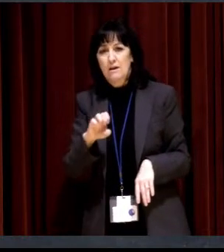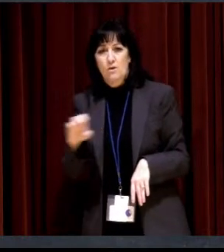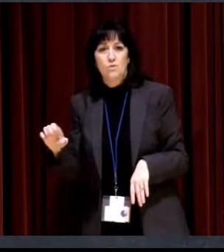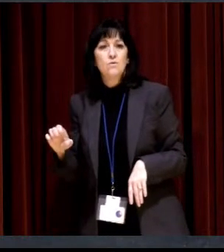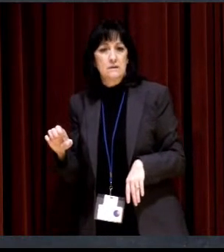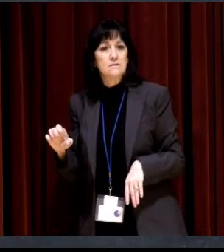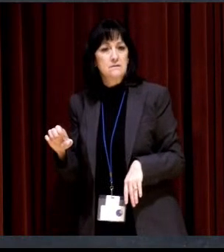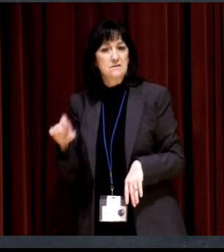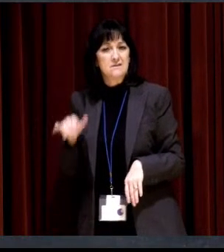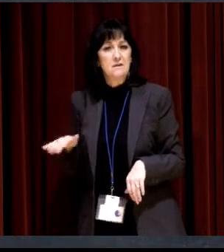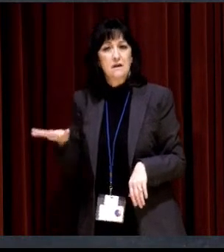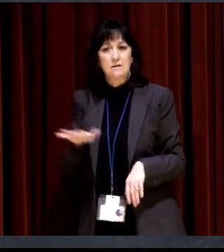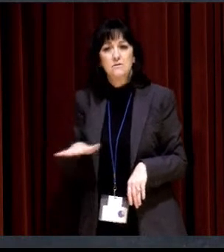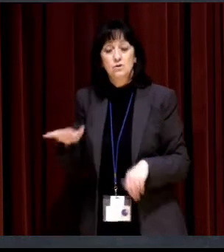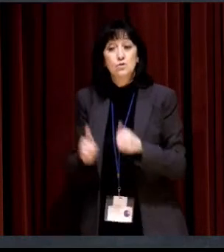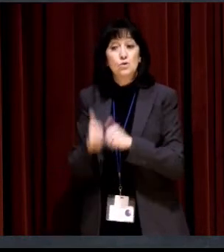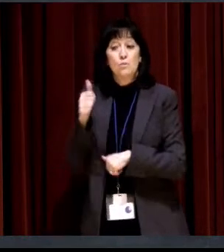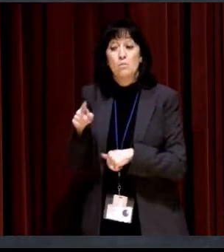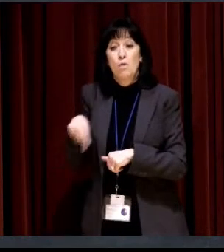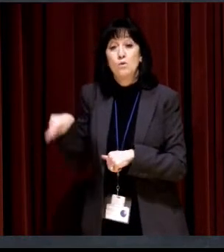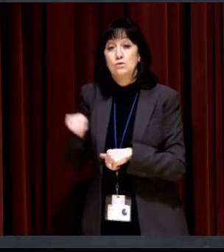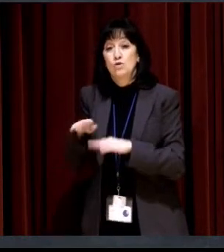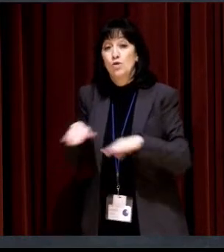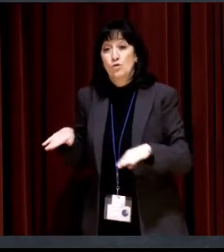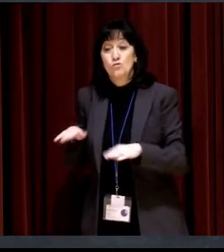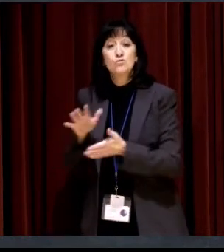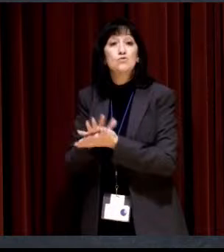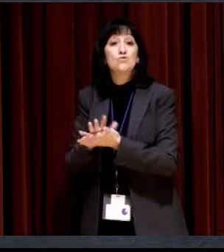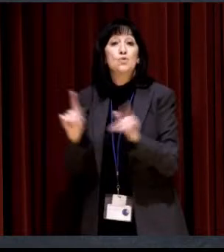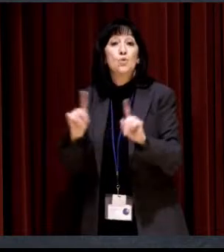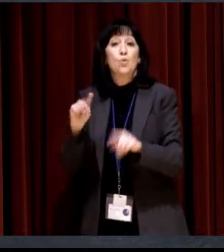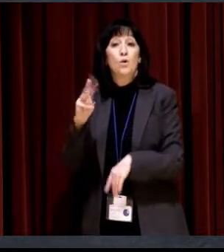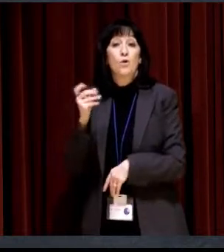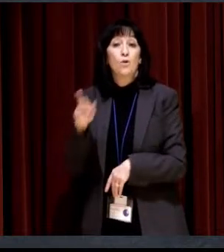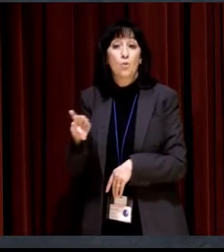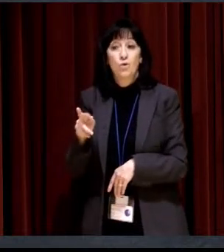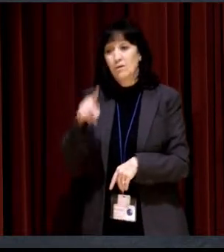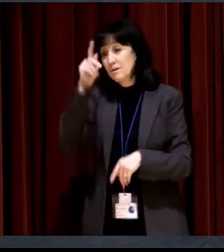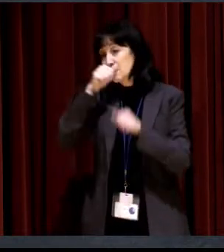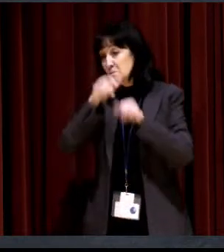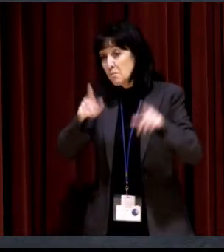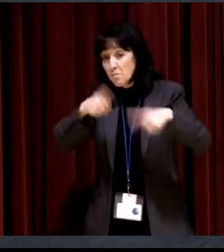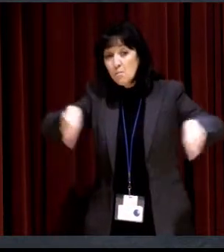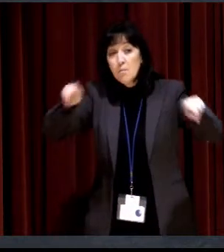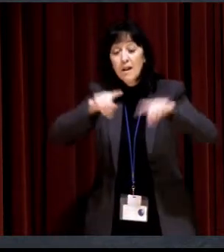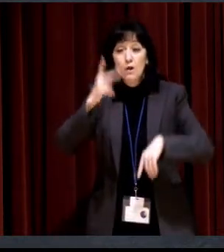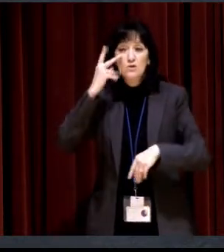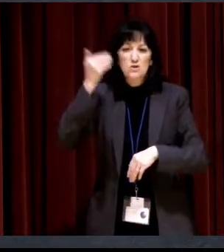most of those children go to Warner. So thanks for joining us. God bless you. We'll see you next time.